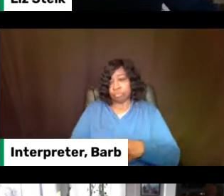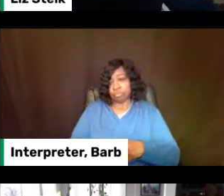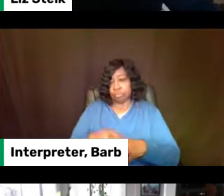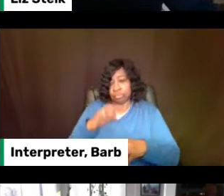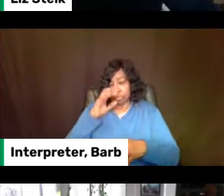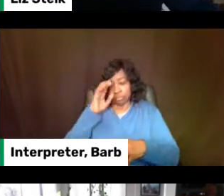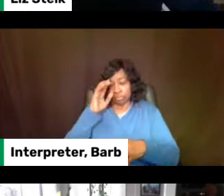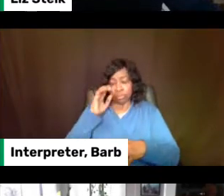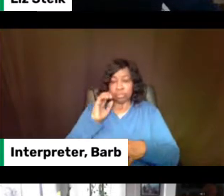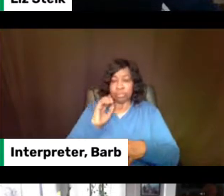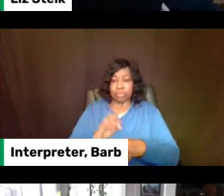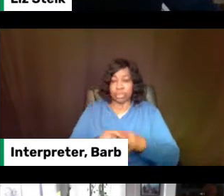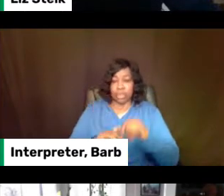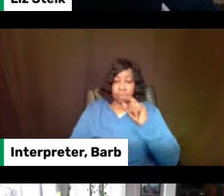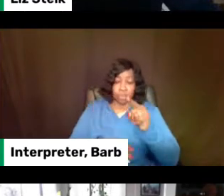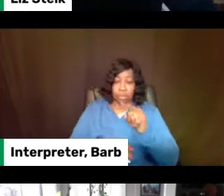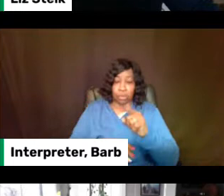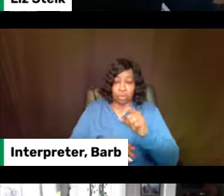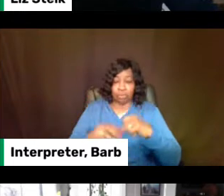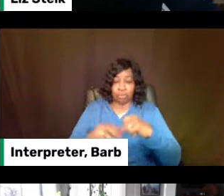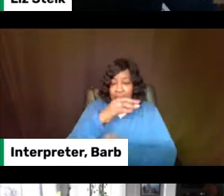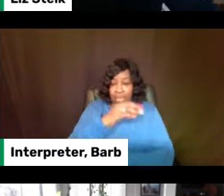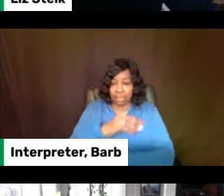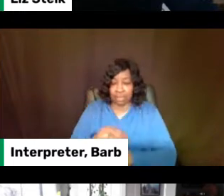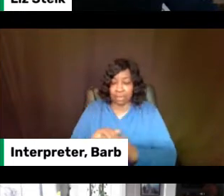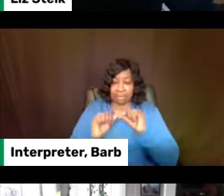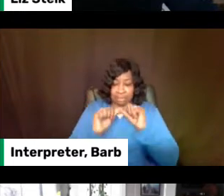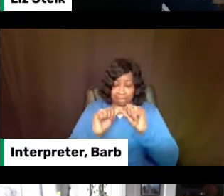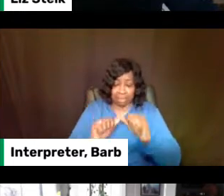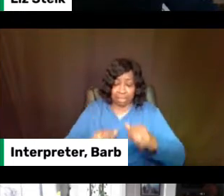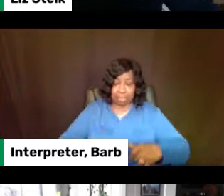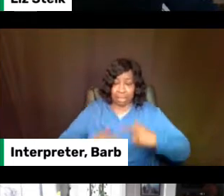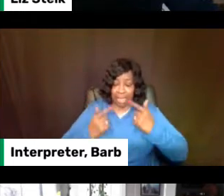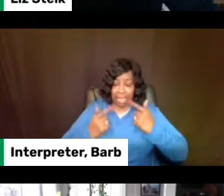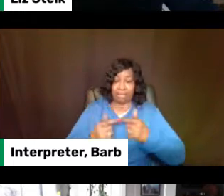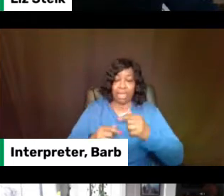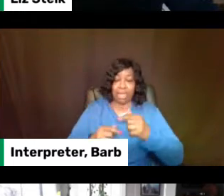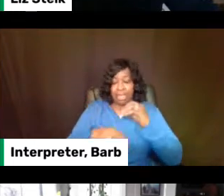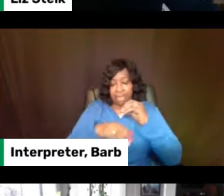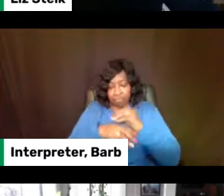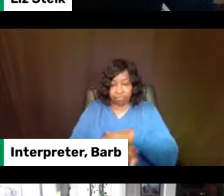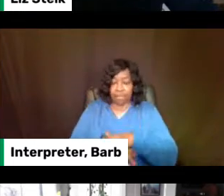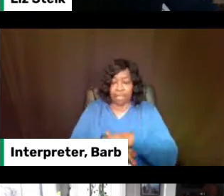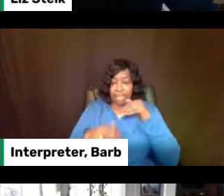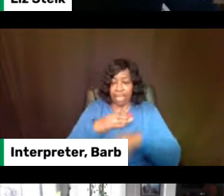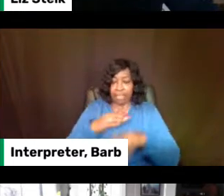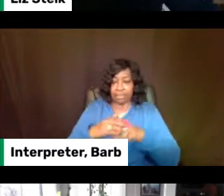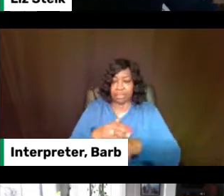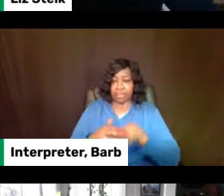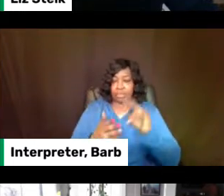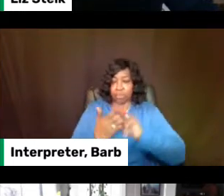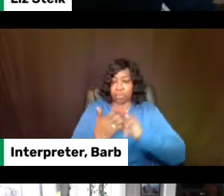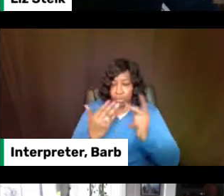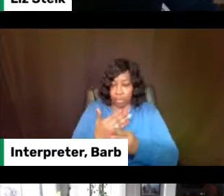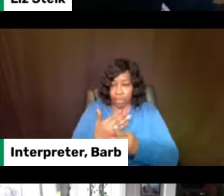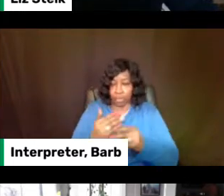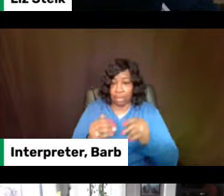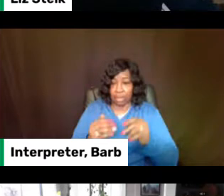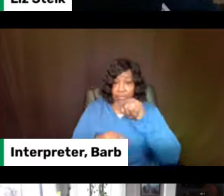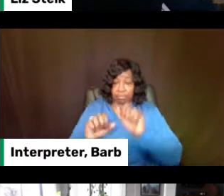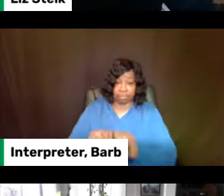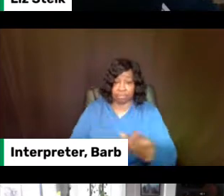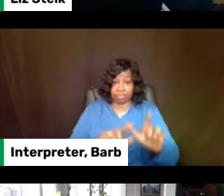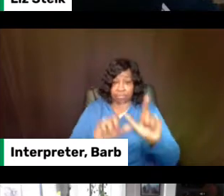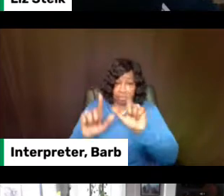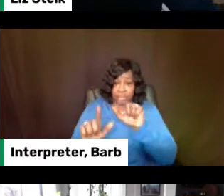And those foundations continue to be alive, and it affects access to programs in the Farm Bill as well. So on the screen, you'll see